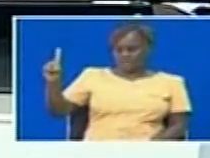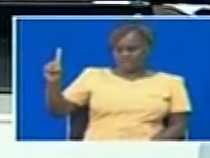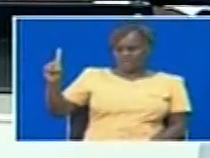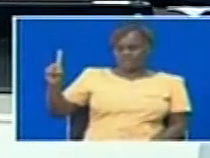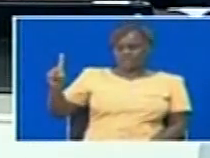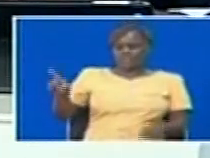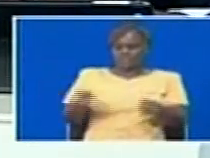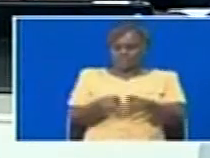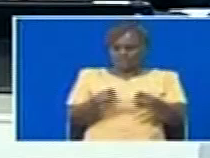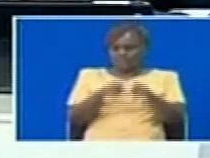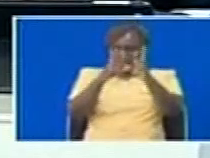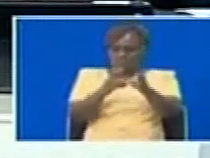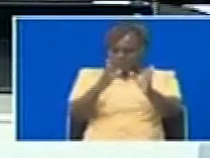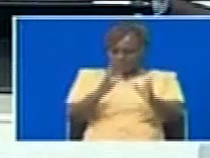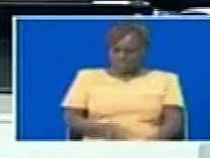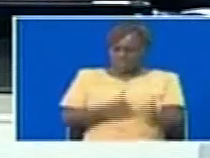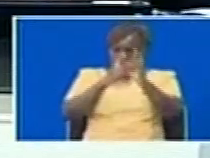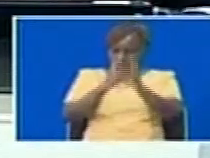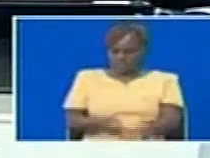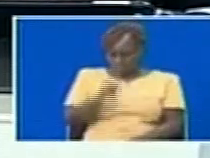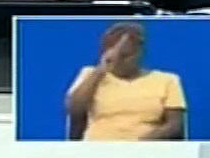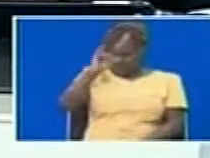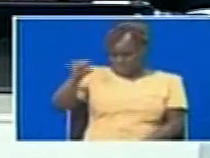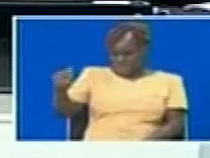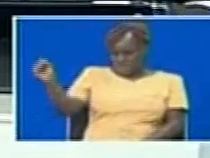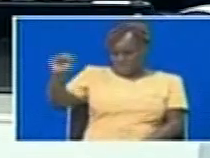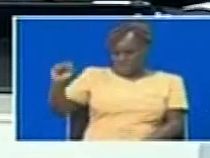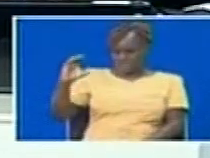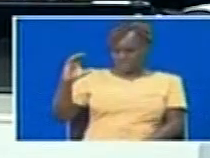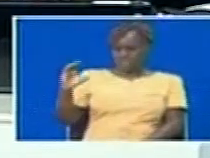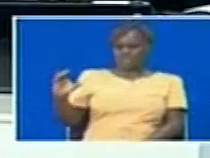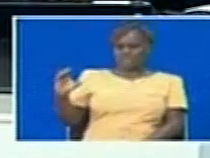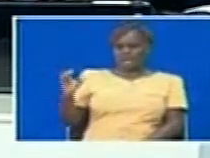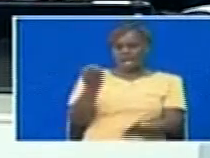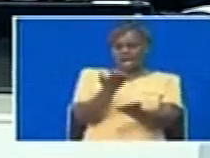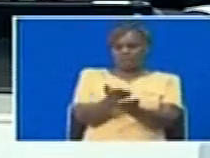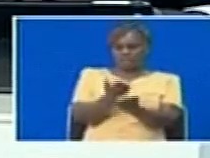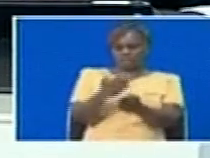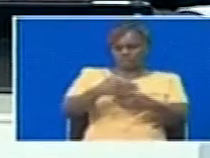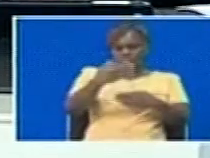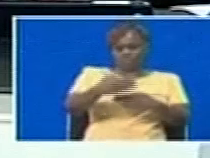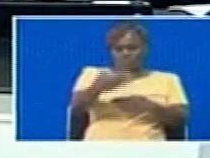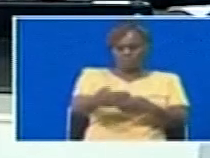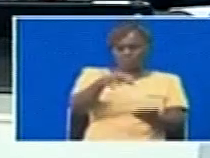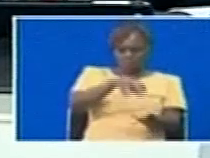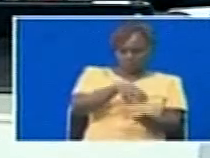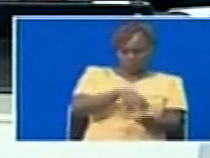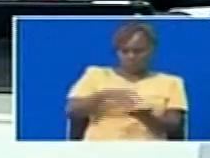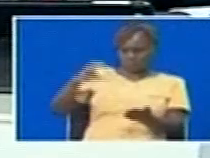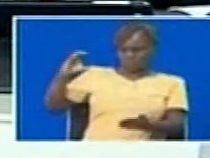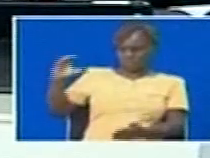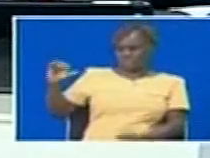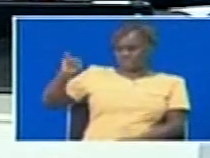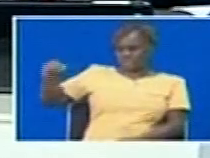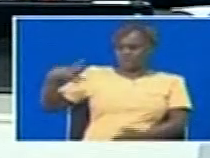As KTN's Chris Thairu now reports, the Judicial Service Commission has extended the application deadline for the position of Chief